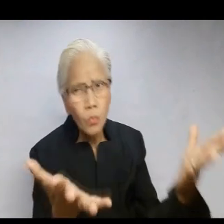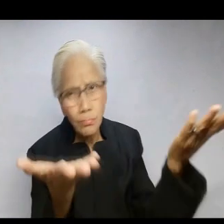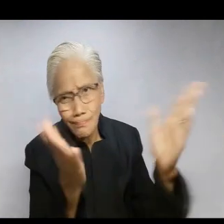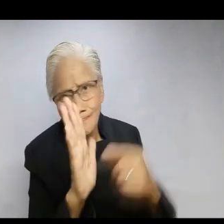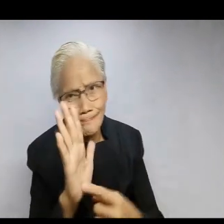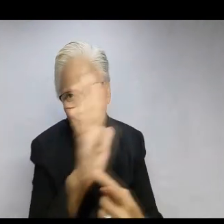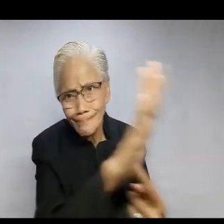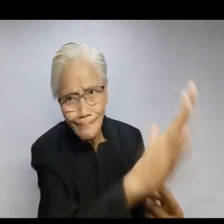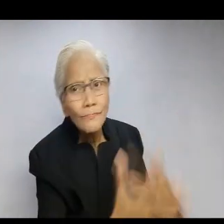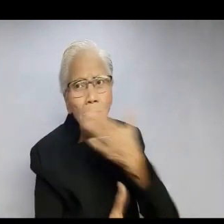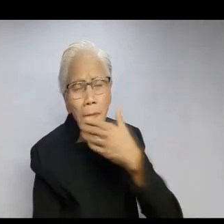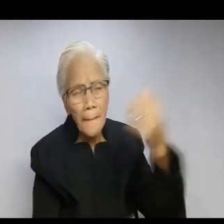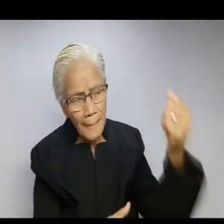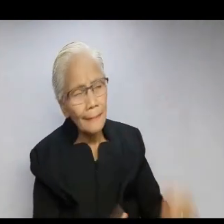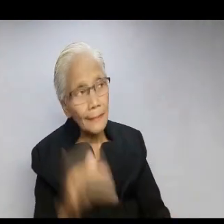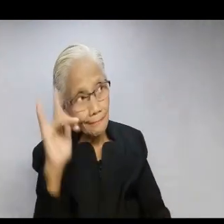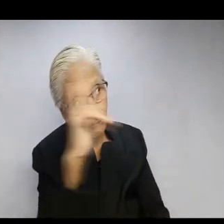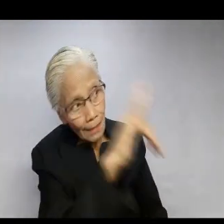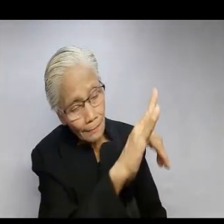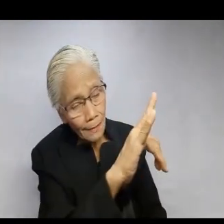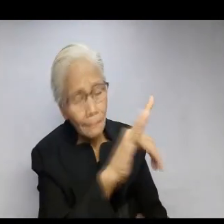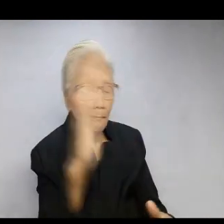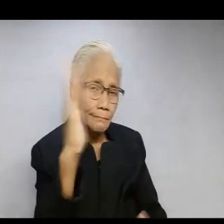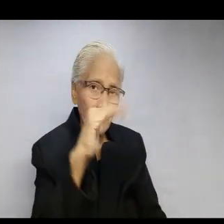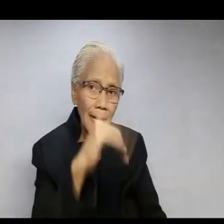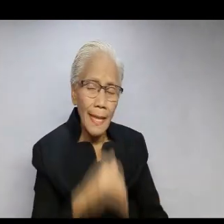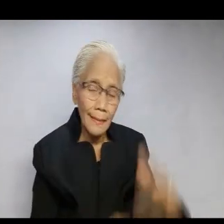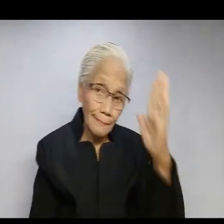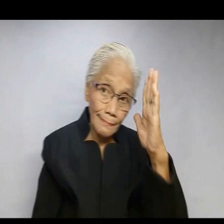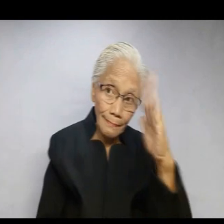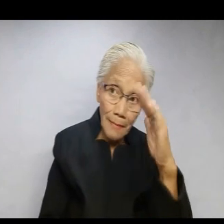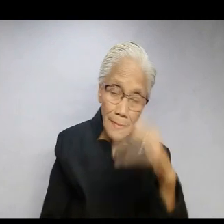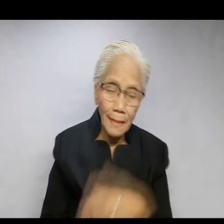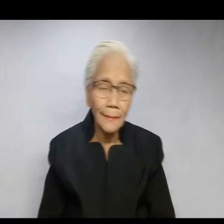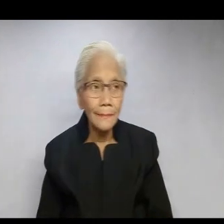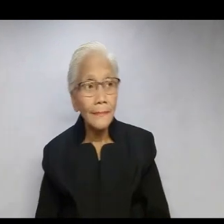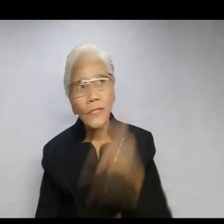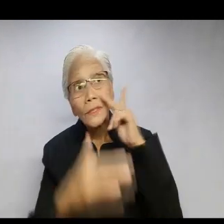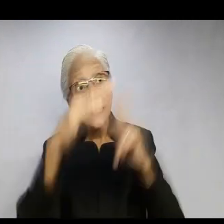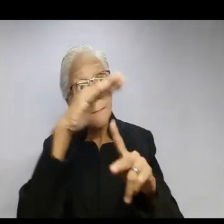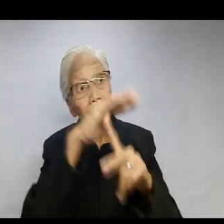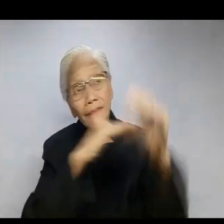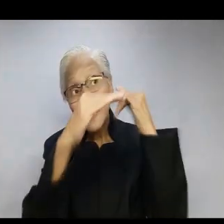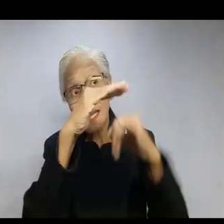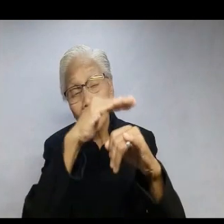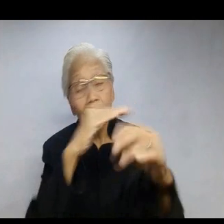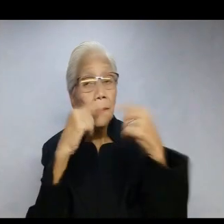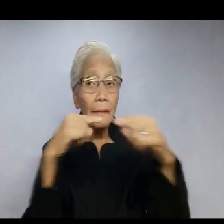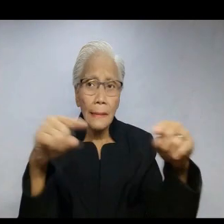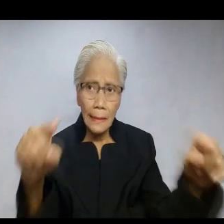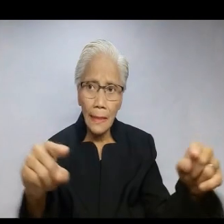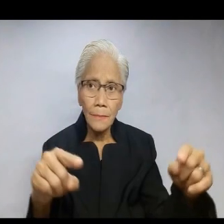than you know, buddy. Oh, I just figured I'd better call and share with you guys. Love you. Love you too. Bye. Bye-bye.